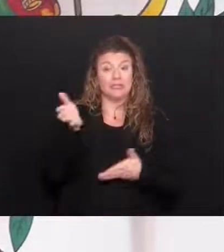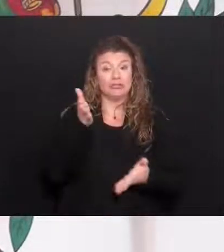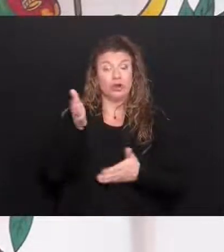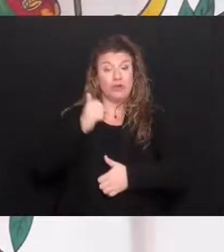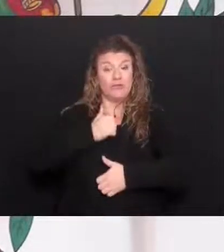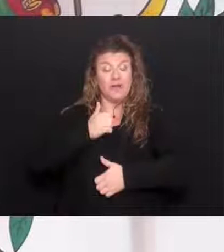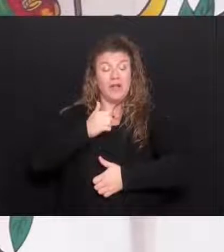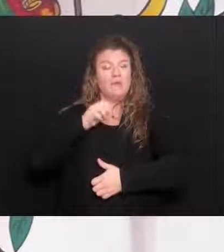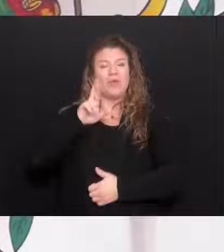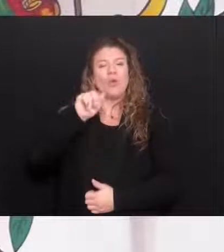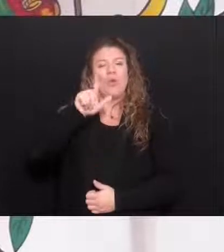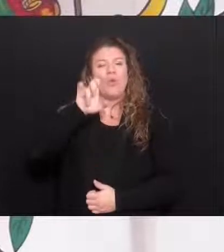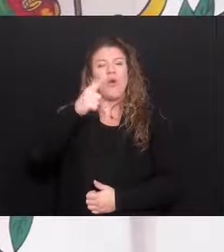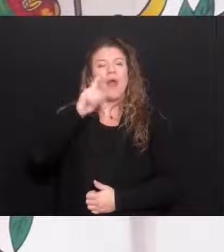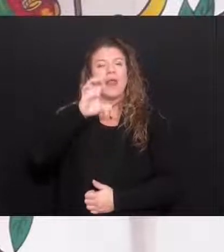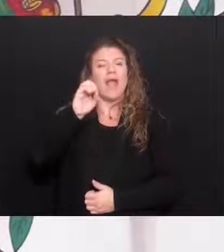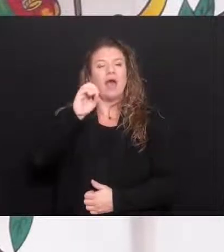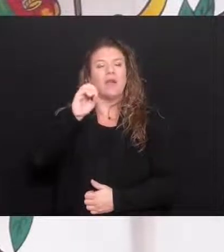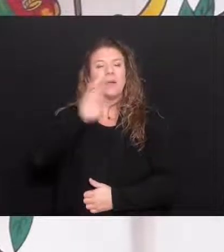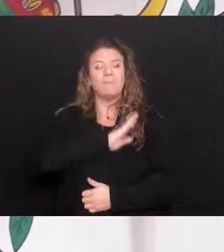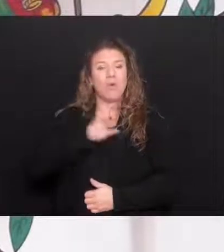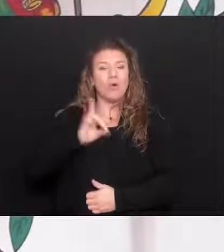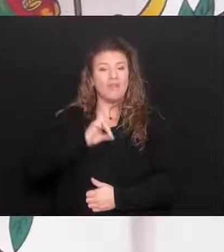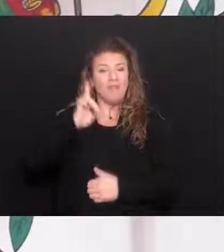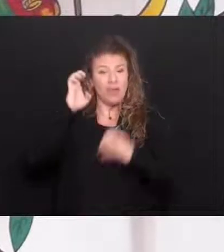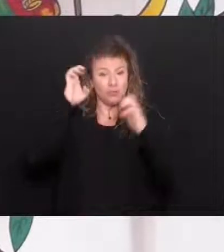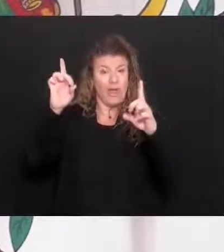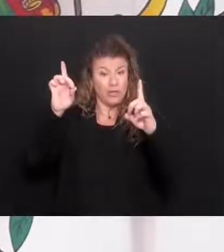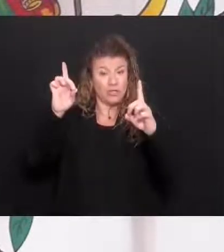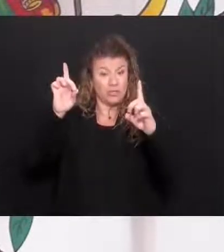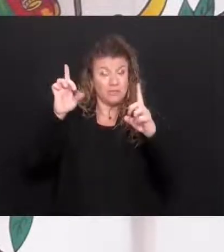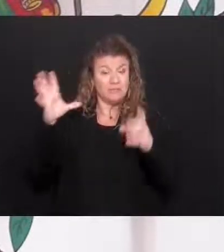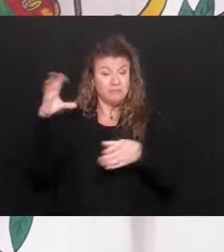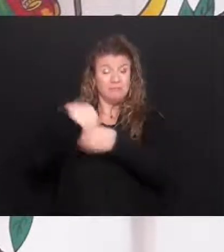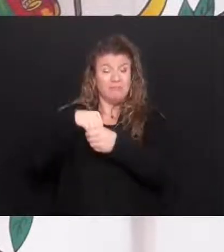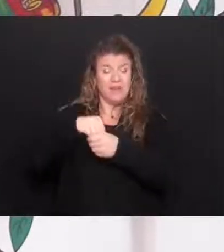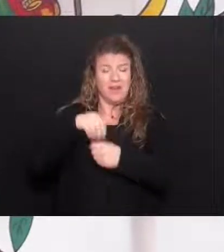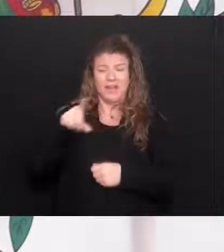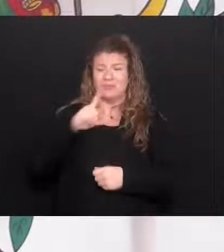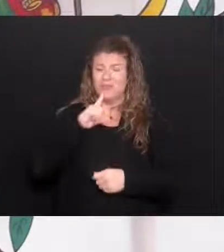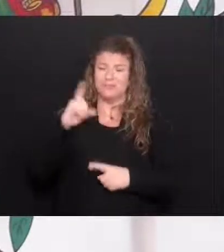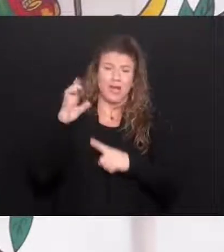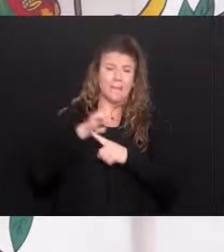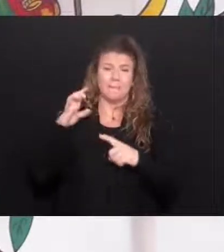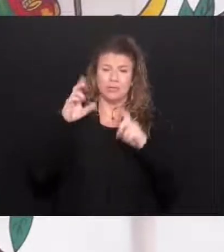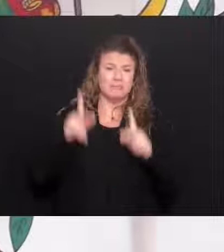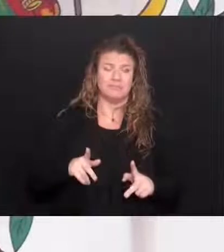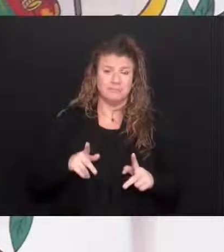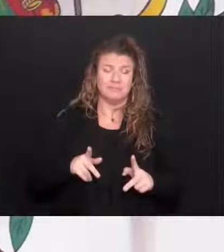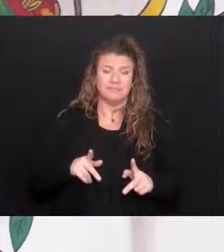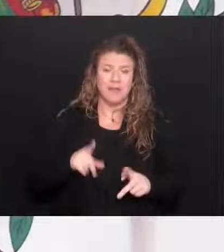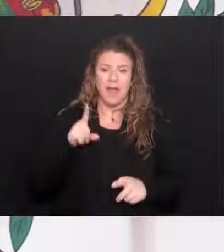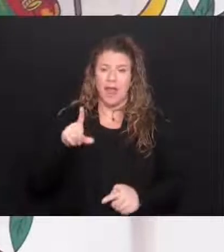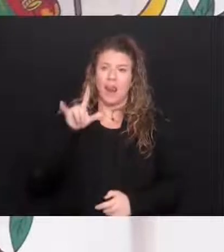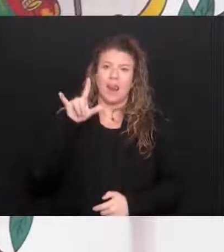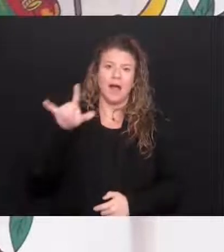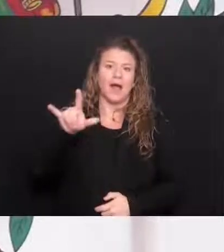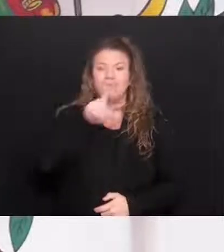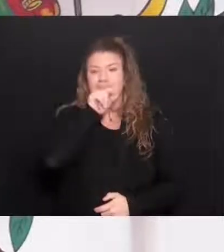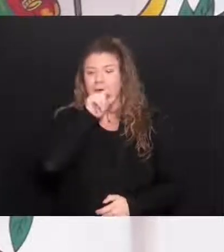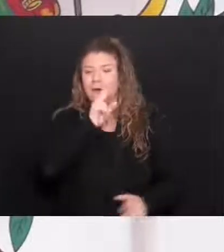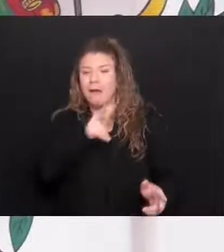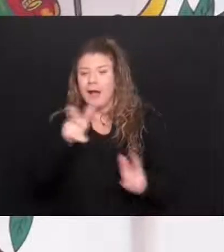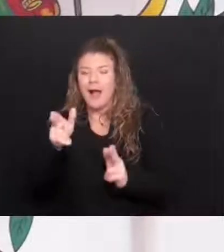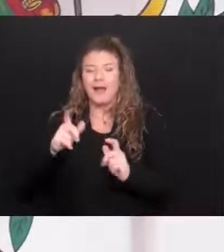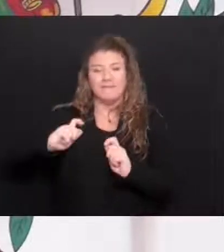Board of Education, and what a stellar gentleman. He loved to bird hunt, and he loved to fly